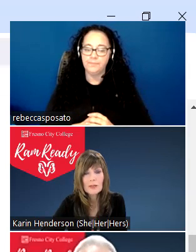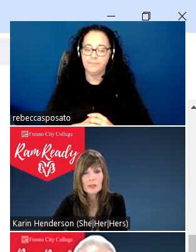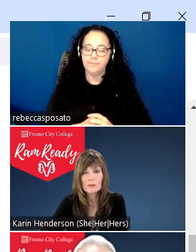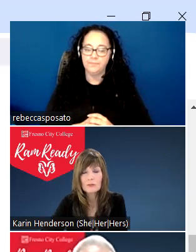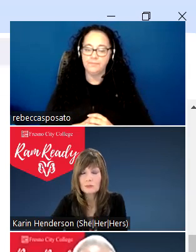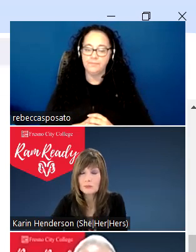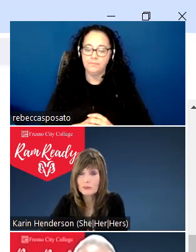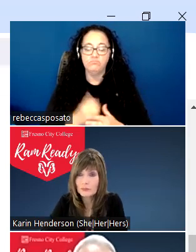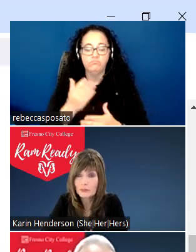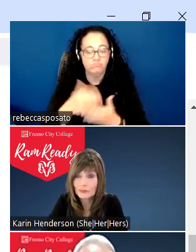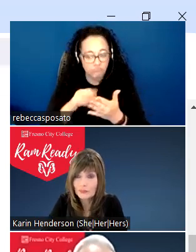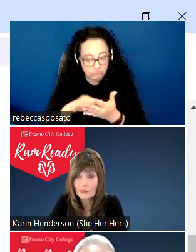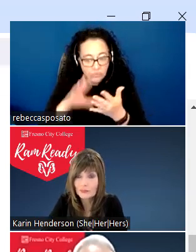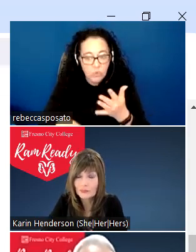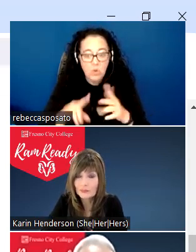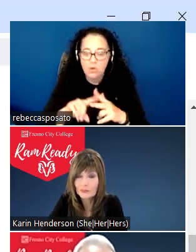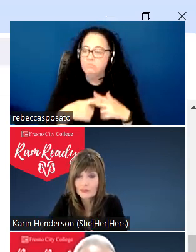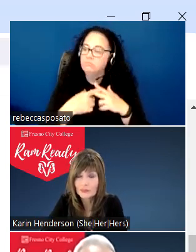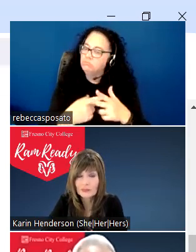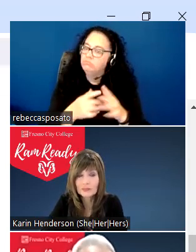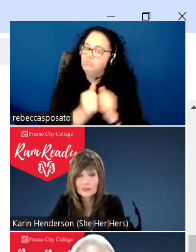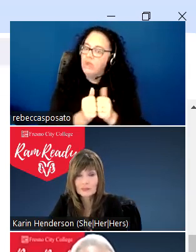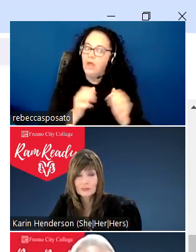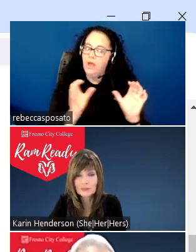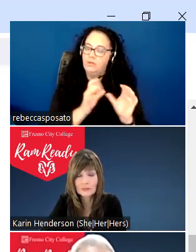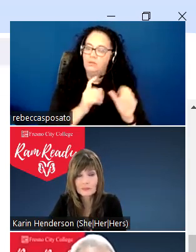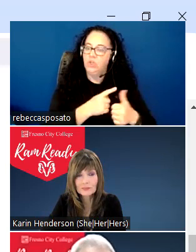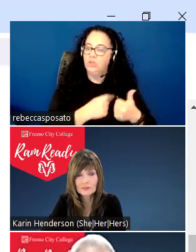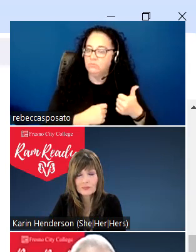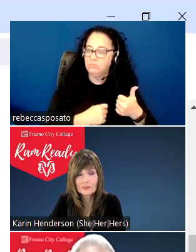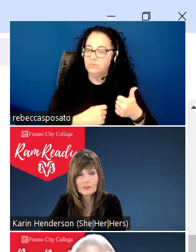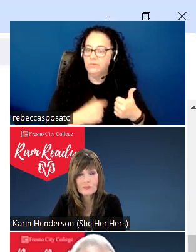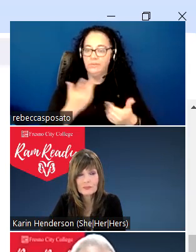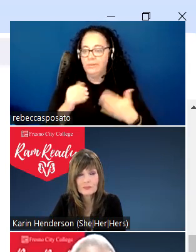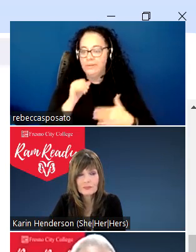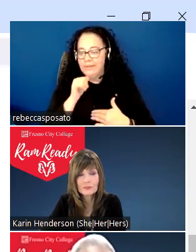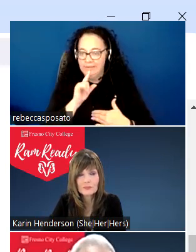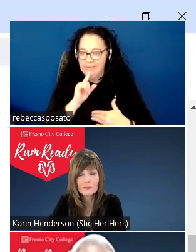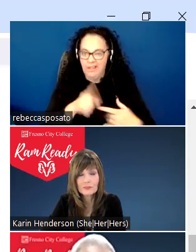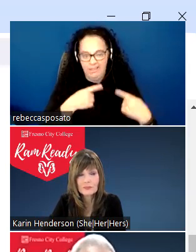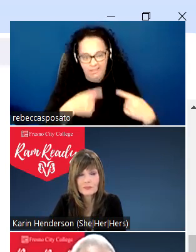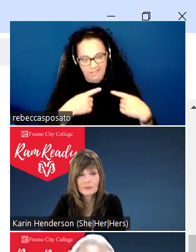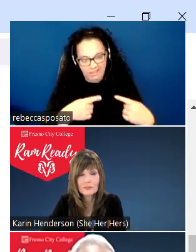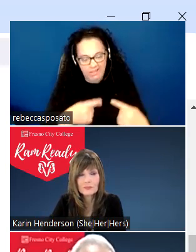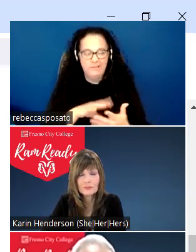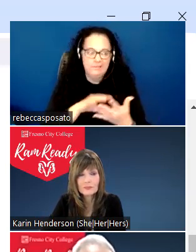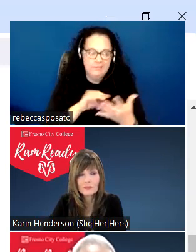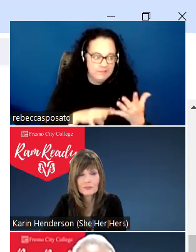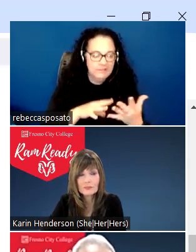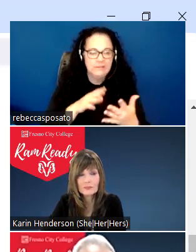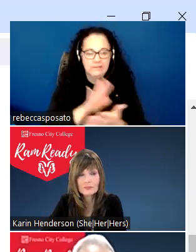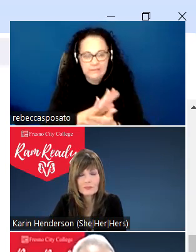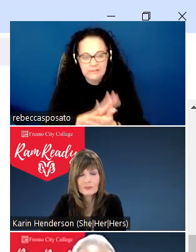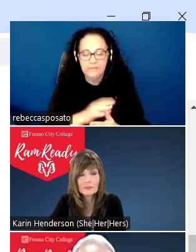Some students start with earning a certificate because maybe they're not the best students or they've been out of school for a while